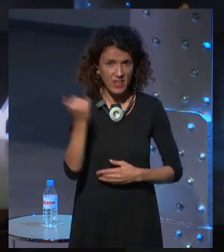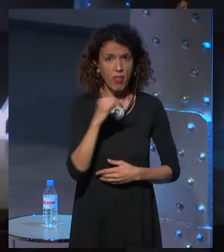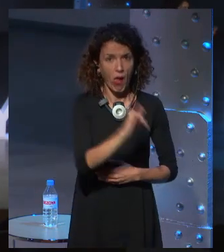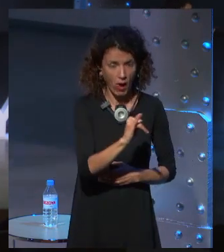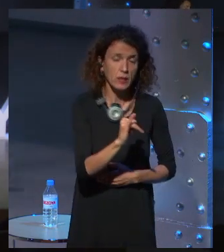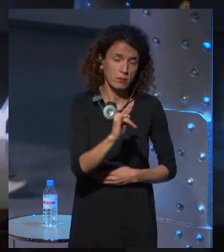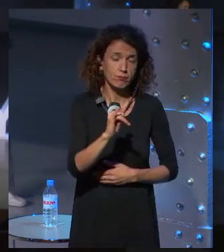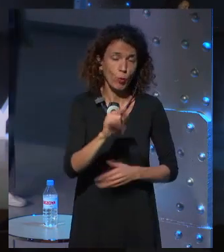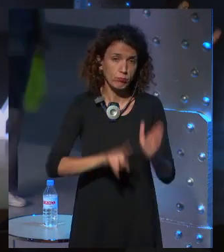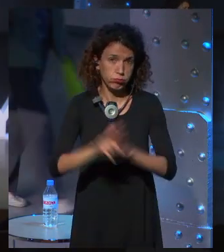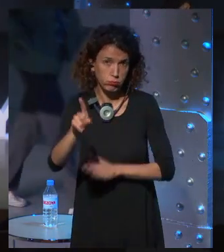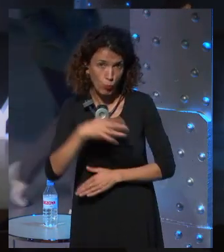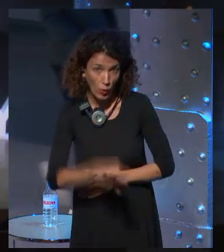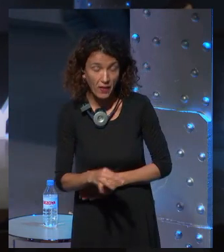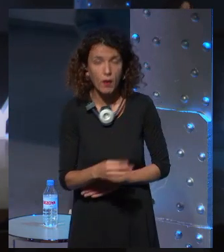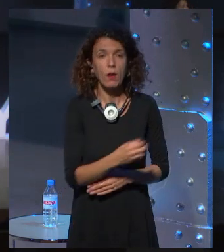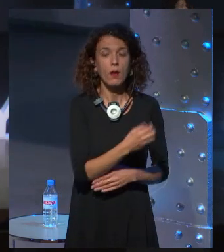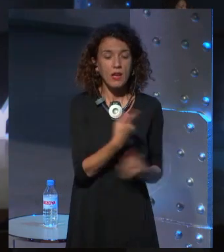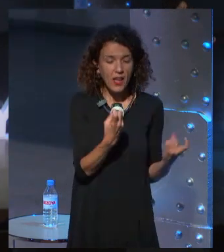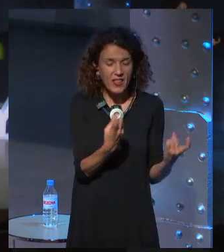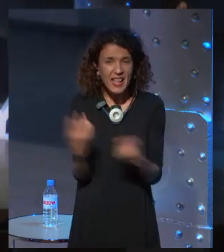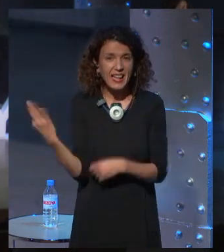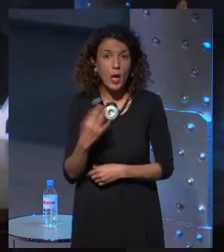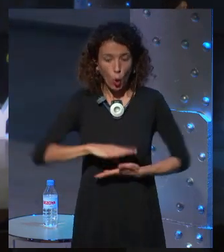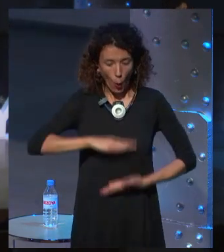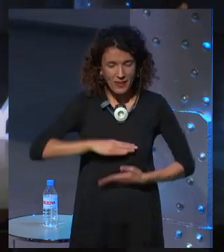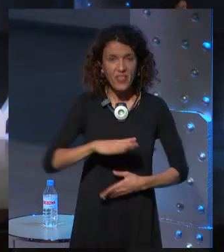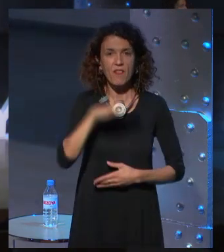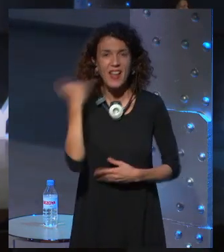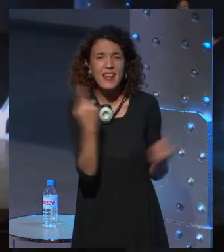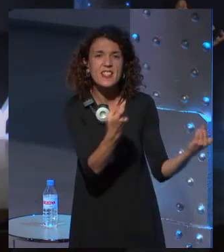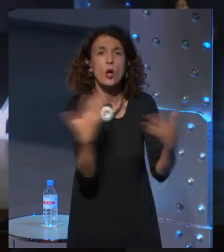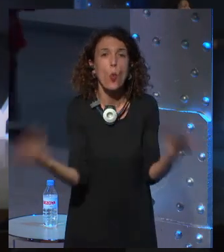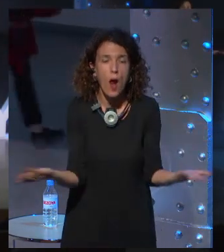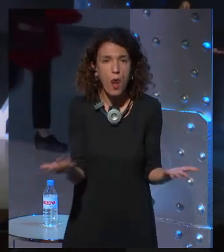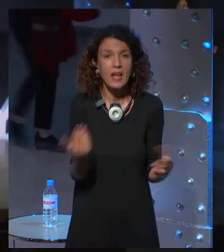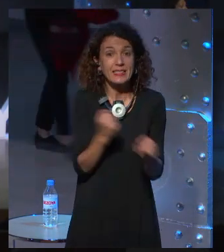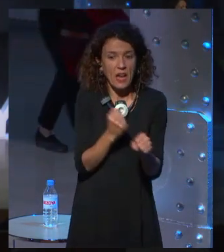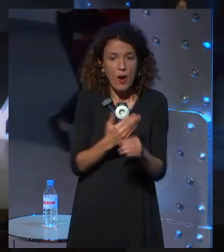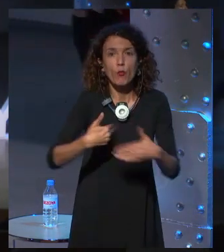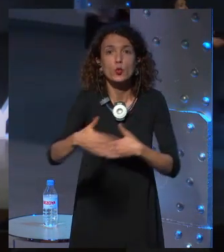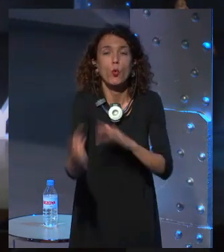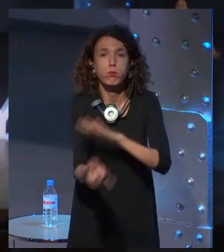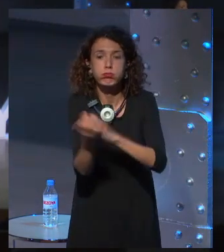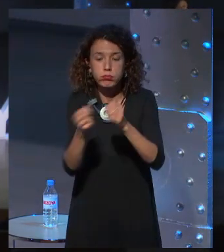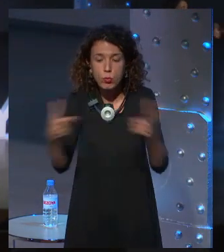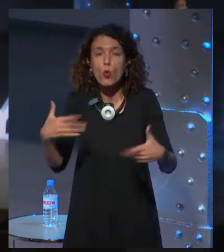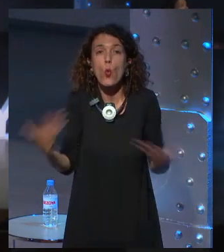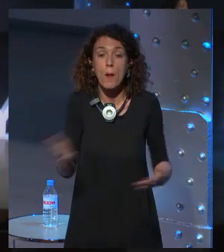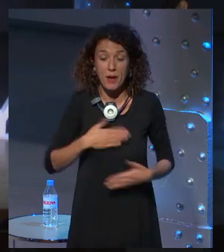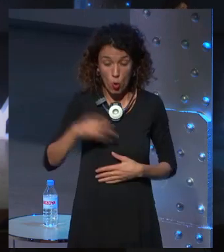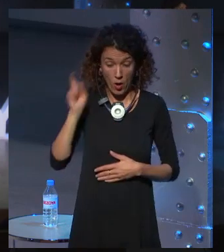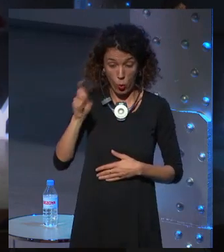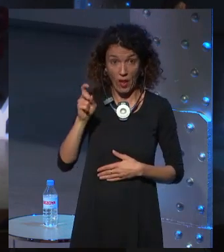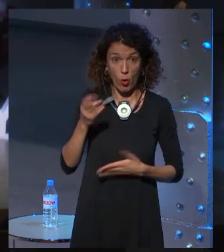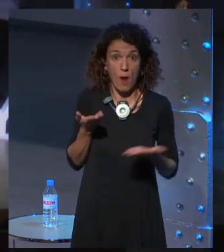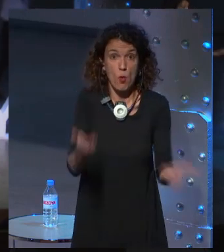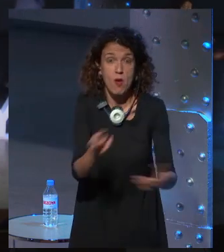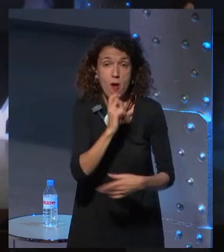and competencies do you need? Right? What are the jobs of the future so that I, as an educator, can help prepare our young people for